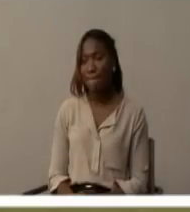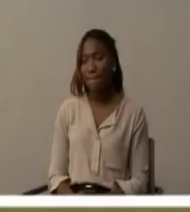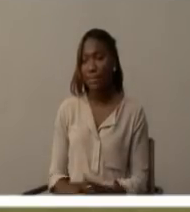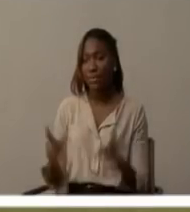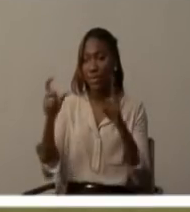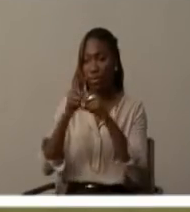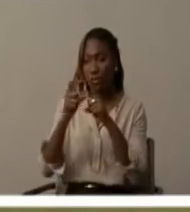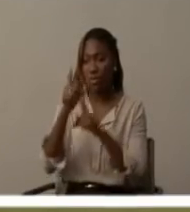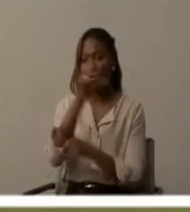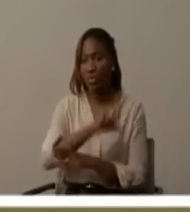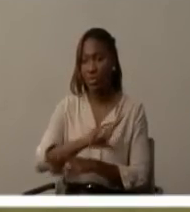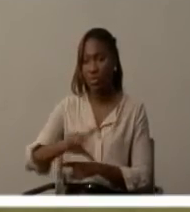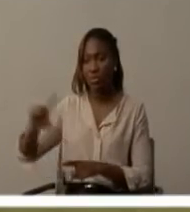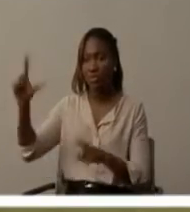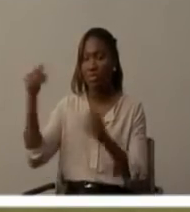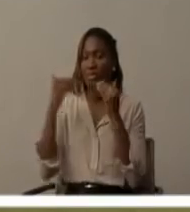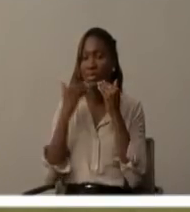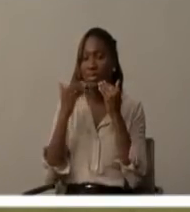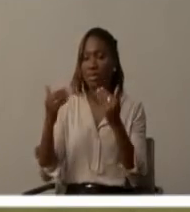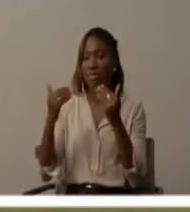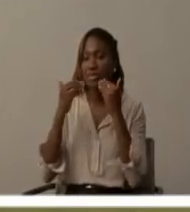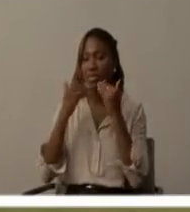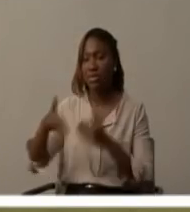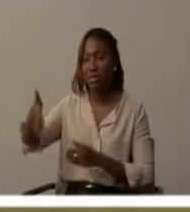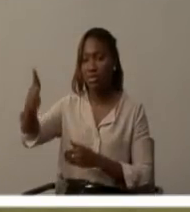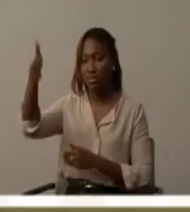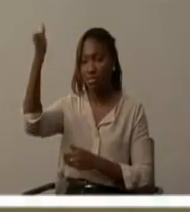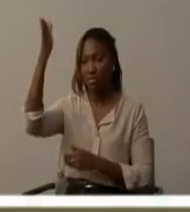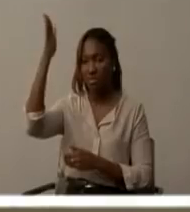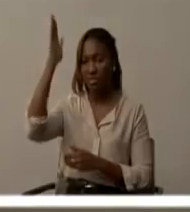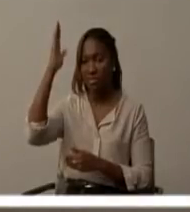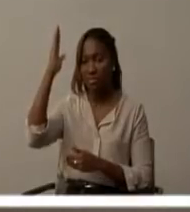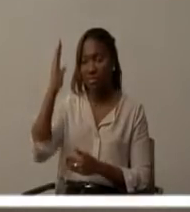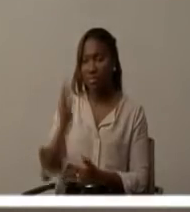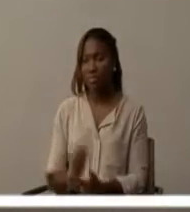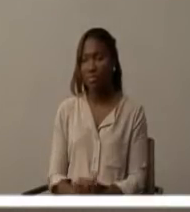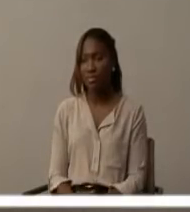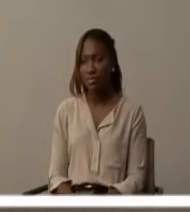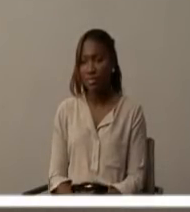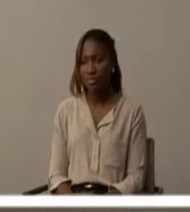The word of the Lord. Thanks be to God.